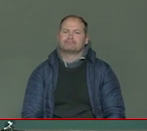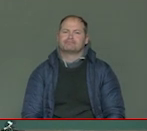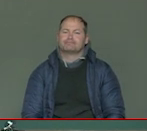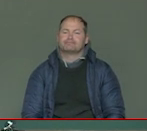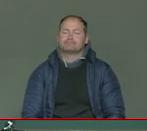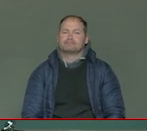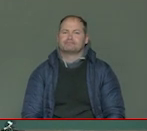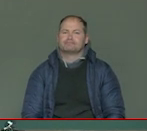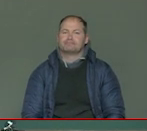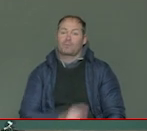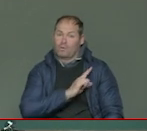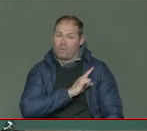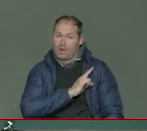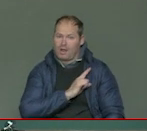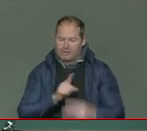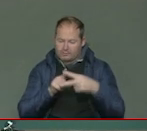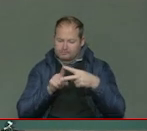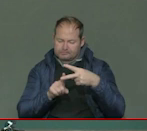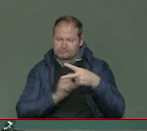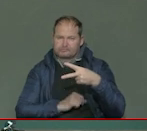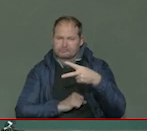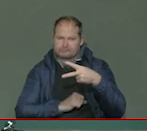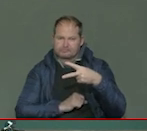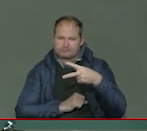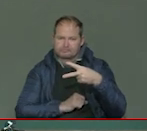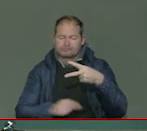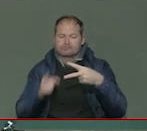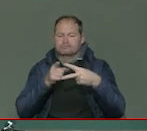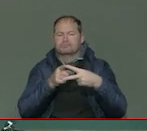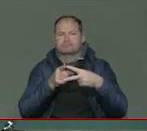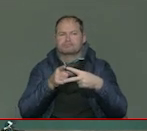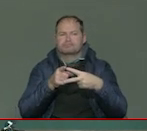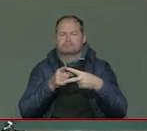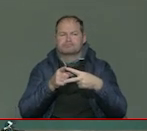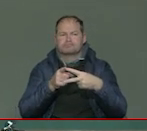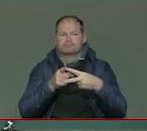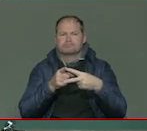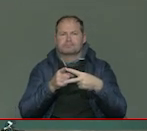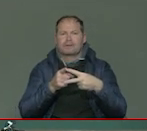There's two reasons. You must see what was the outstanding